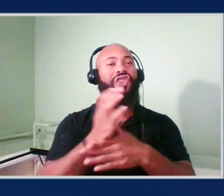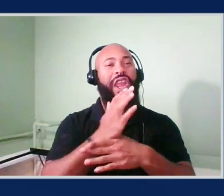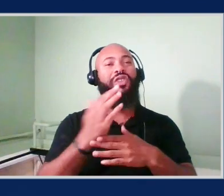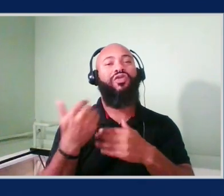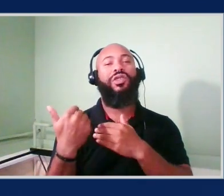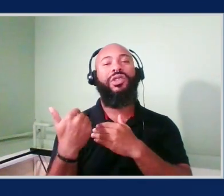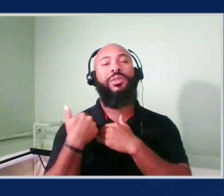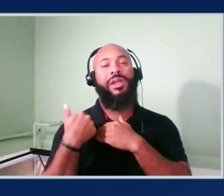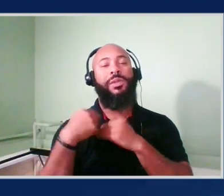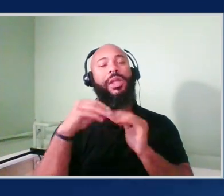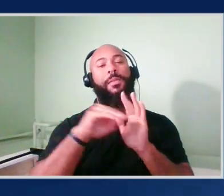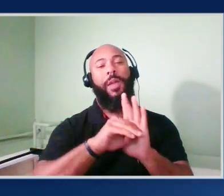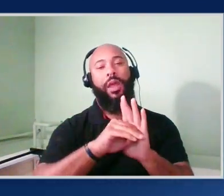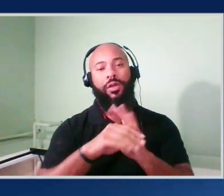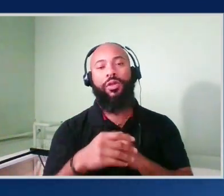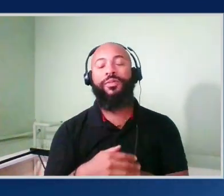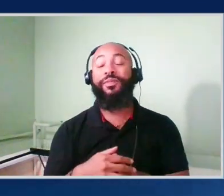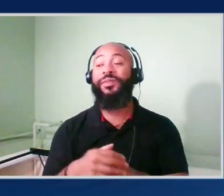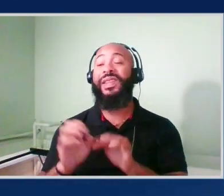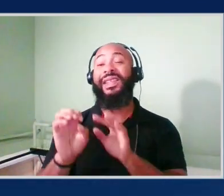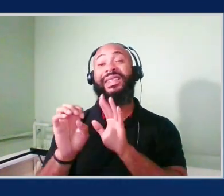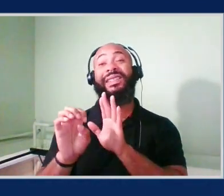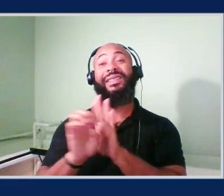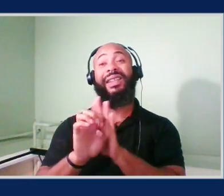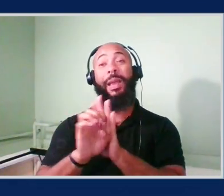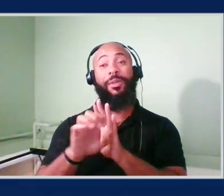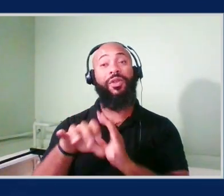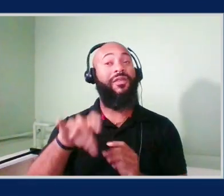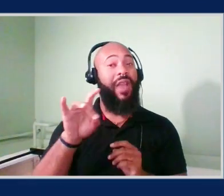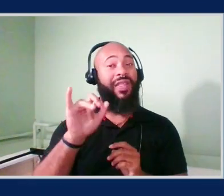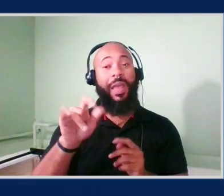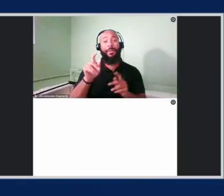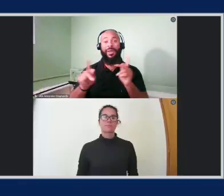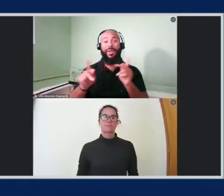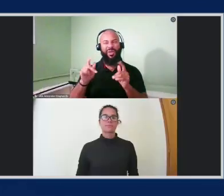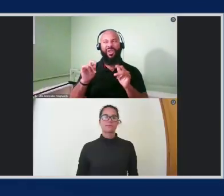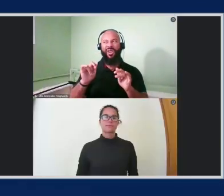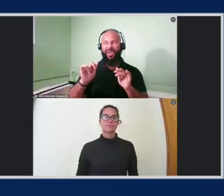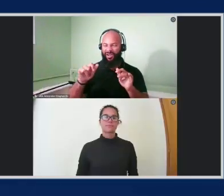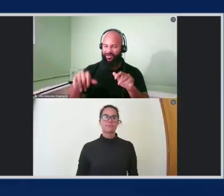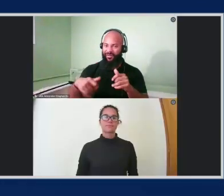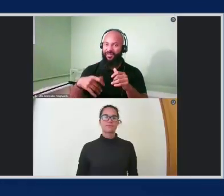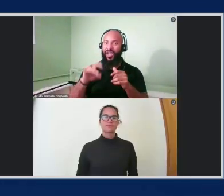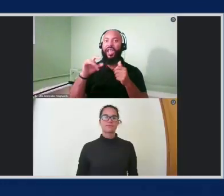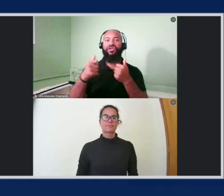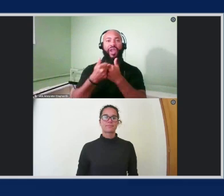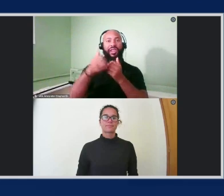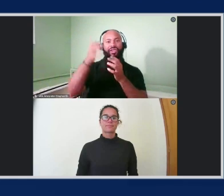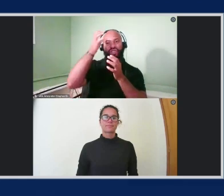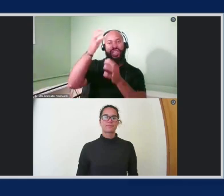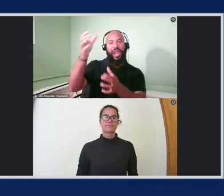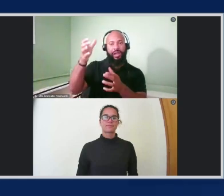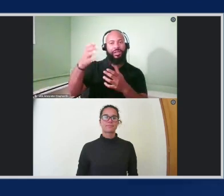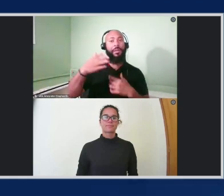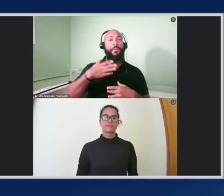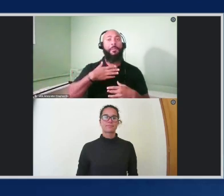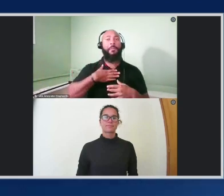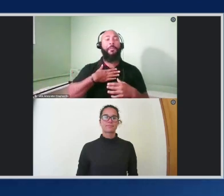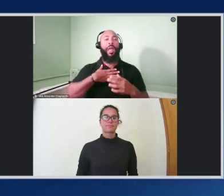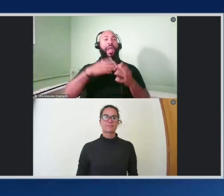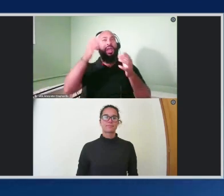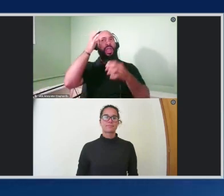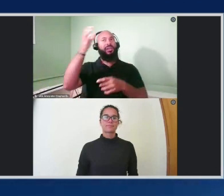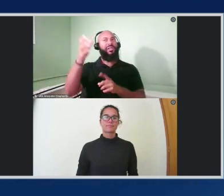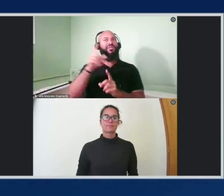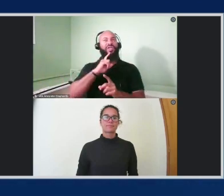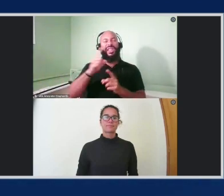and people find it challenging, the shared responsibility model as a concept. My analogy is a laptop. If